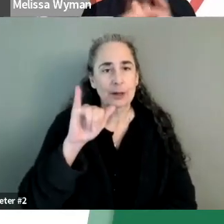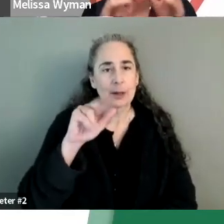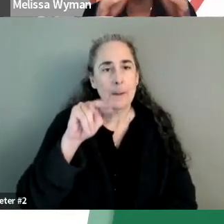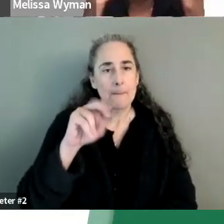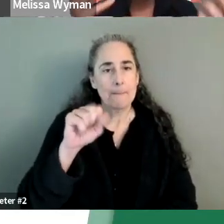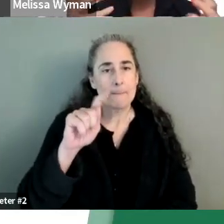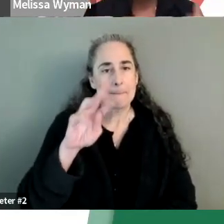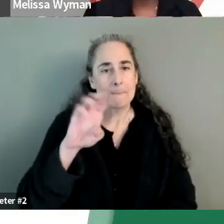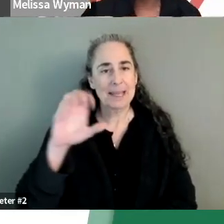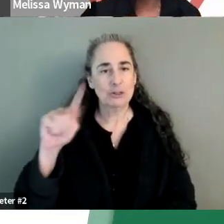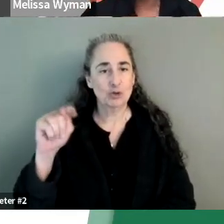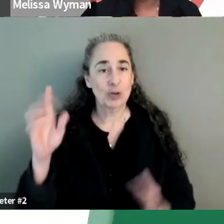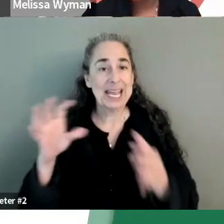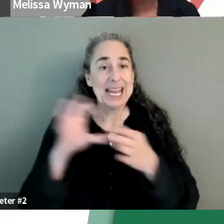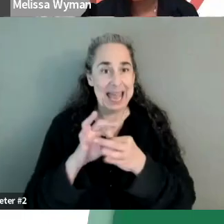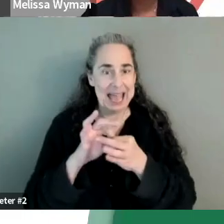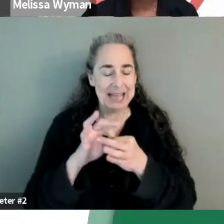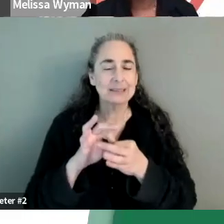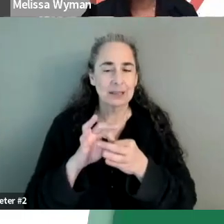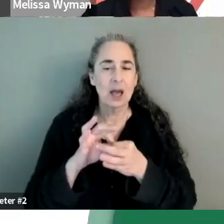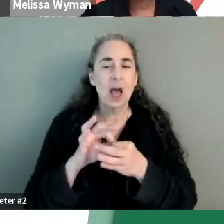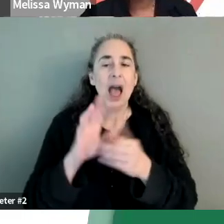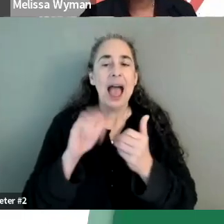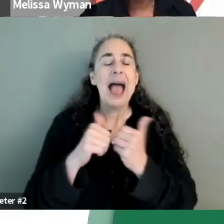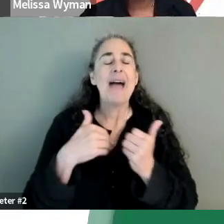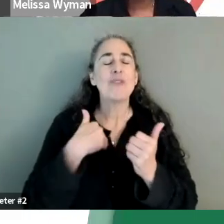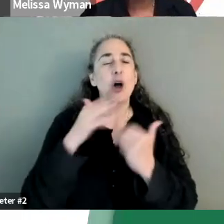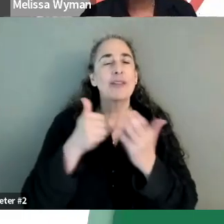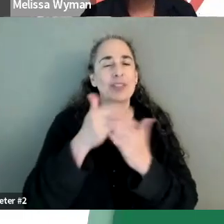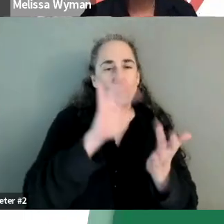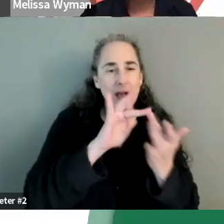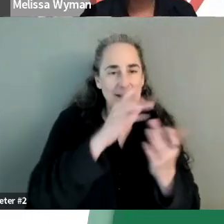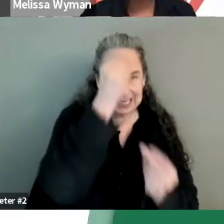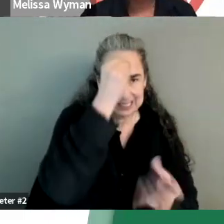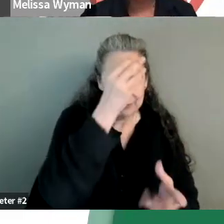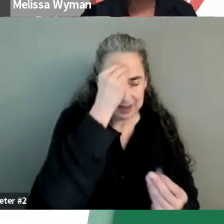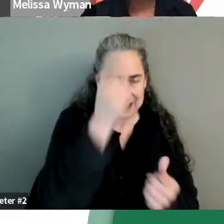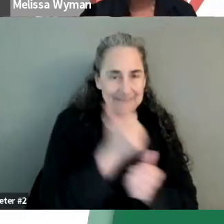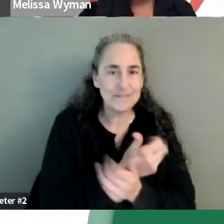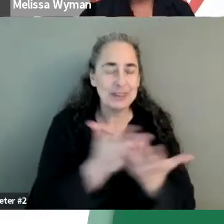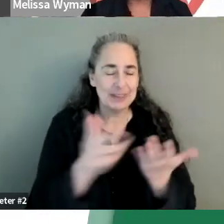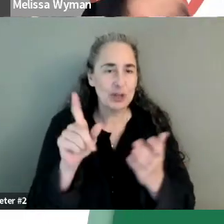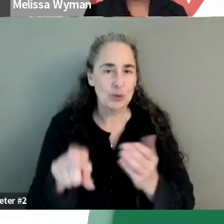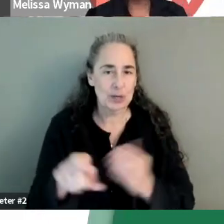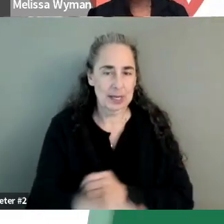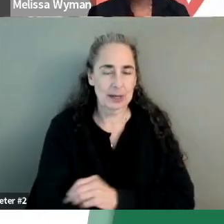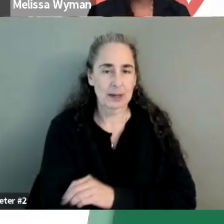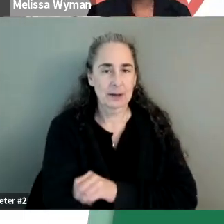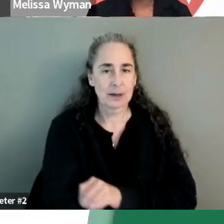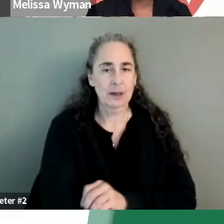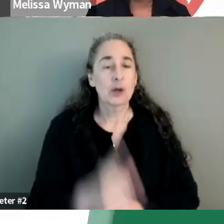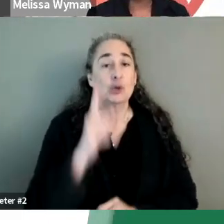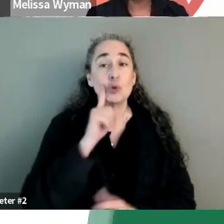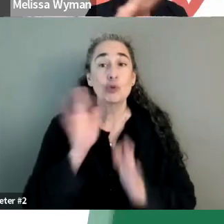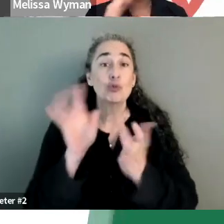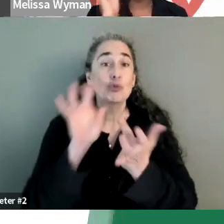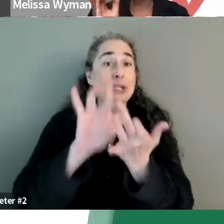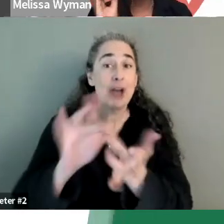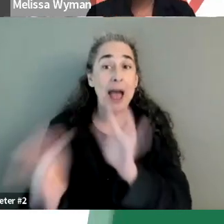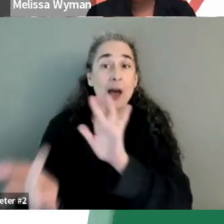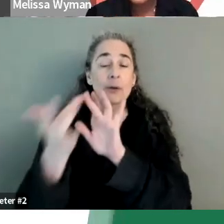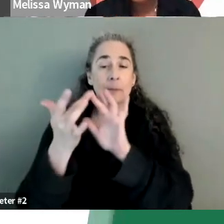have all of their contact information and everything that you need to reach out.